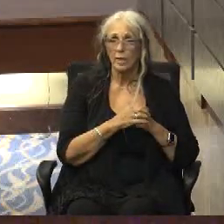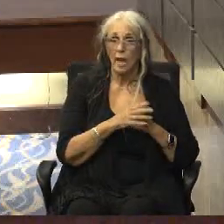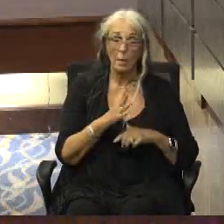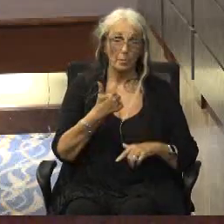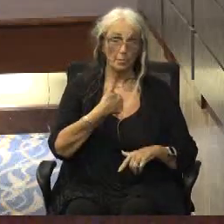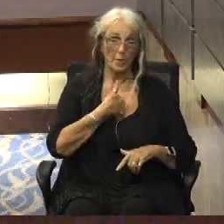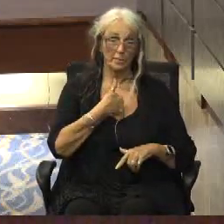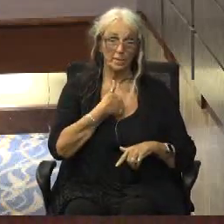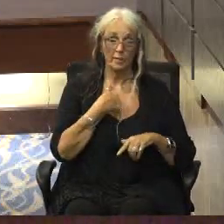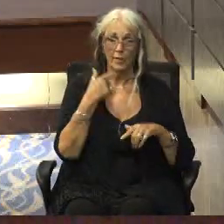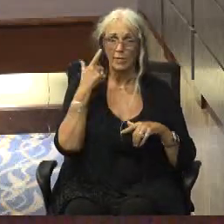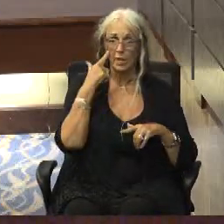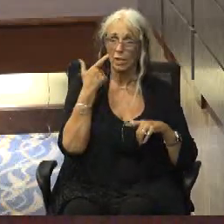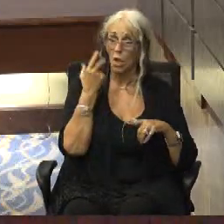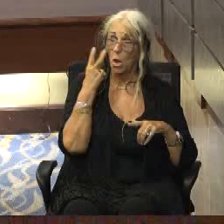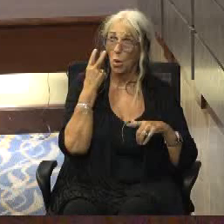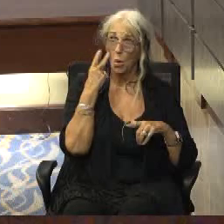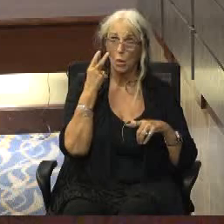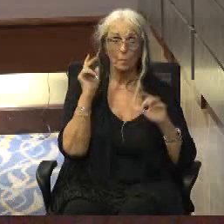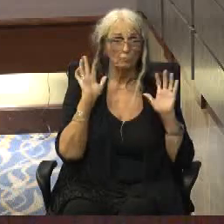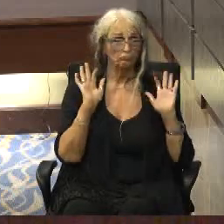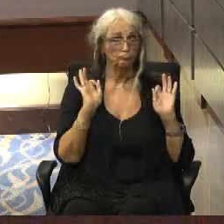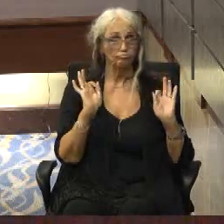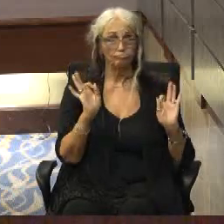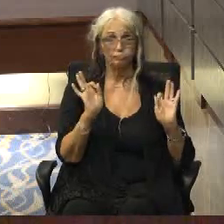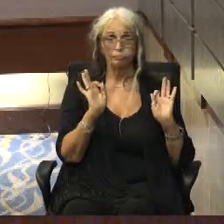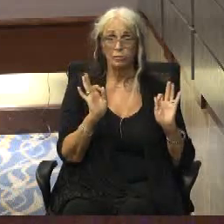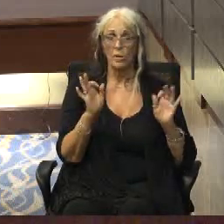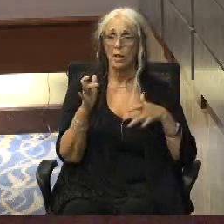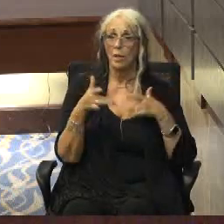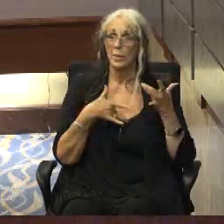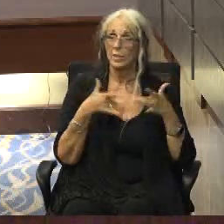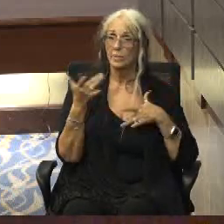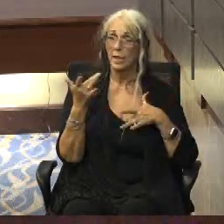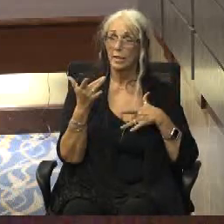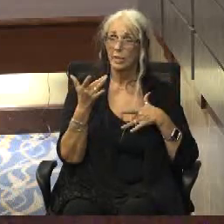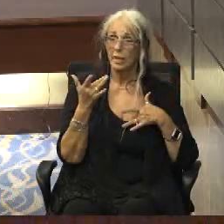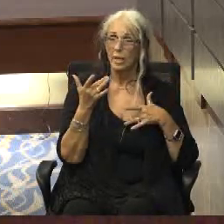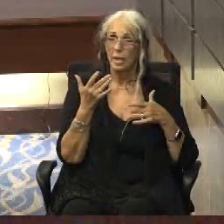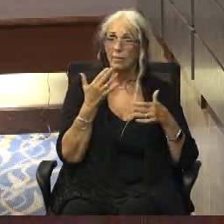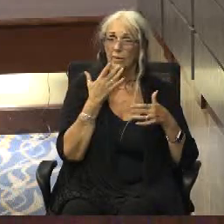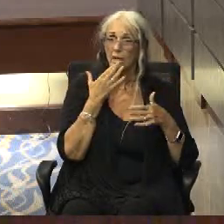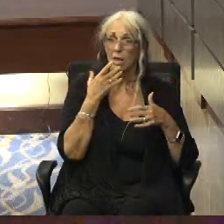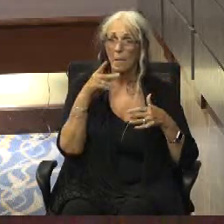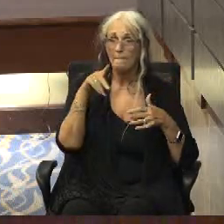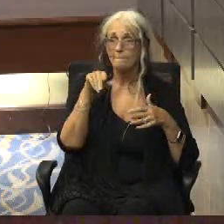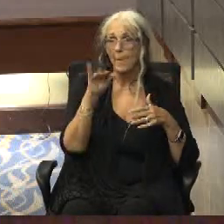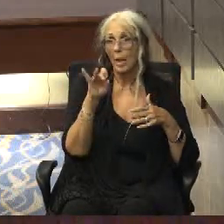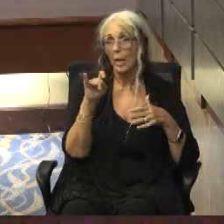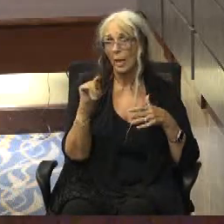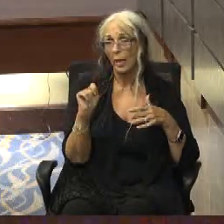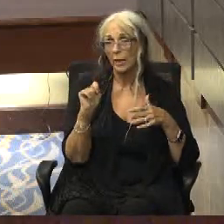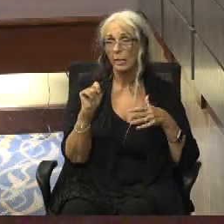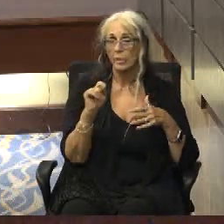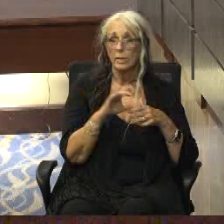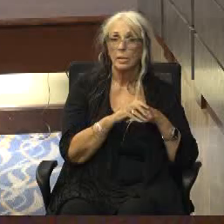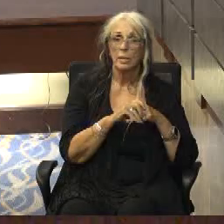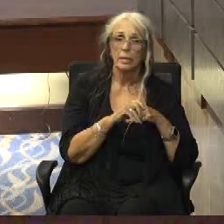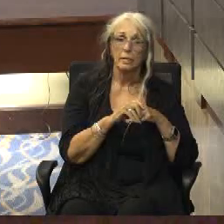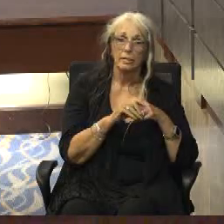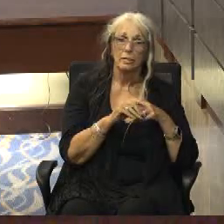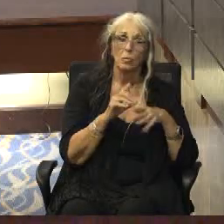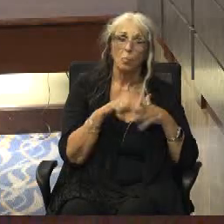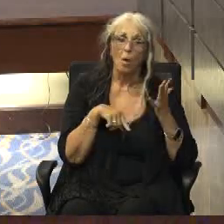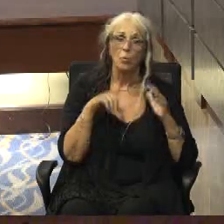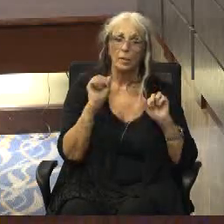Personally, I think it looks fantastic. I'm excited that we have a consistent color palette, a consistent sort of typeface that we